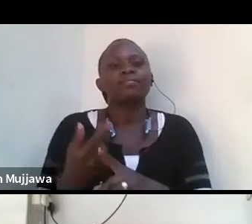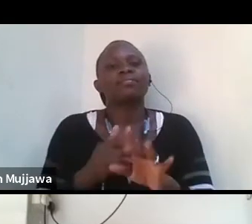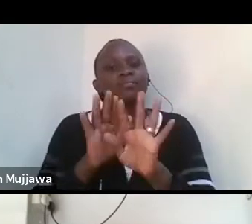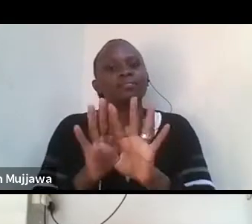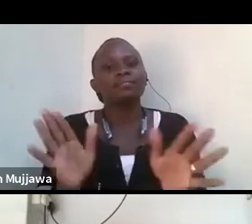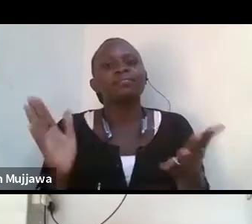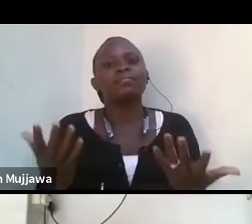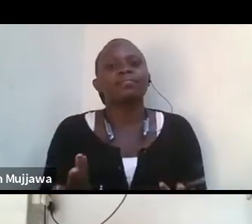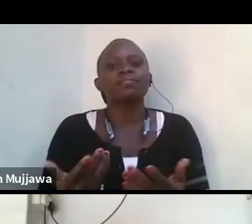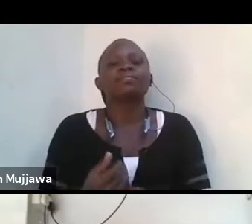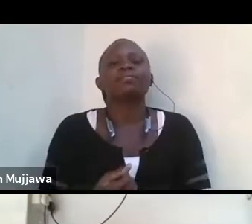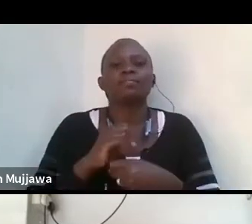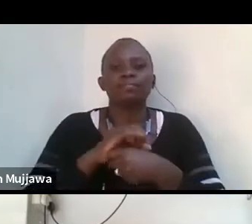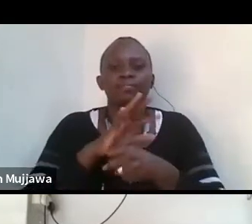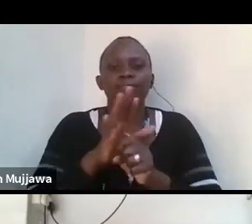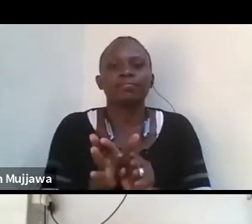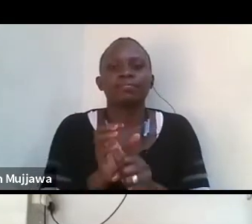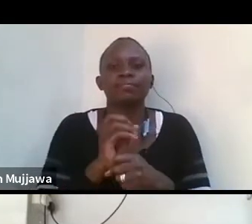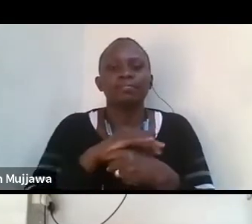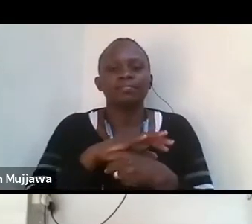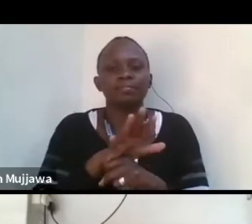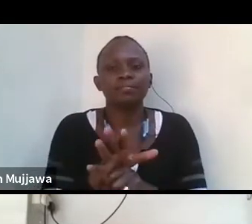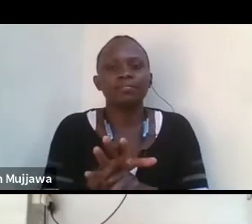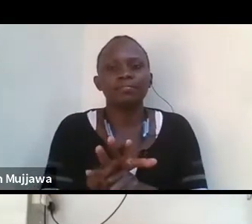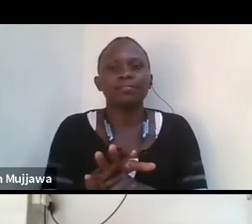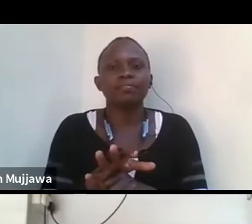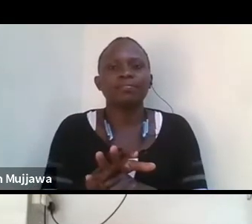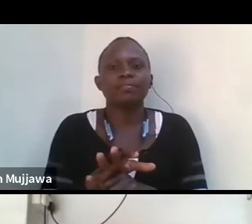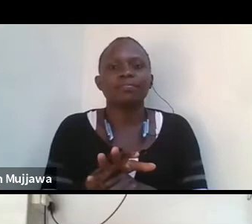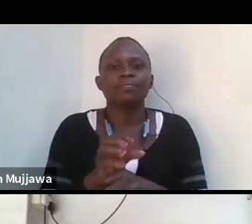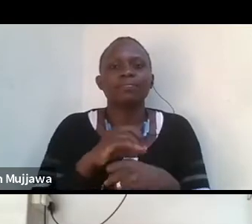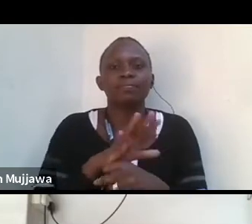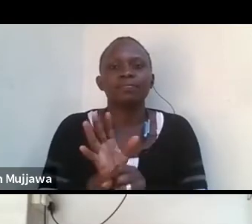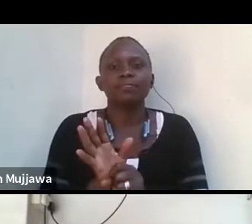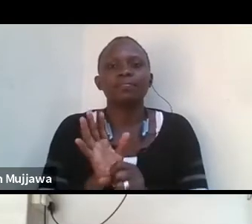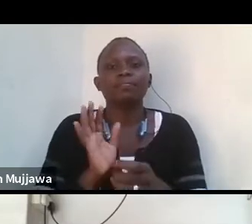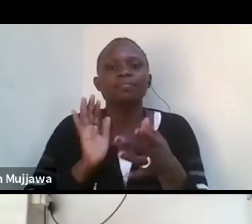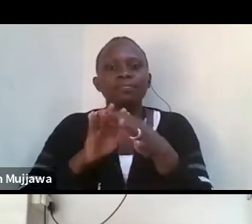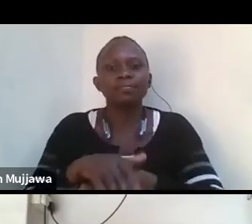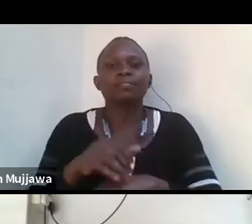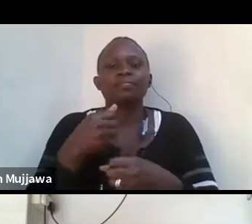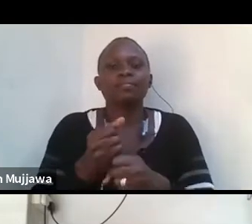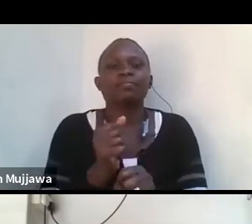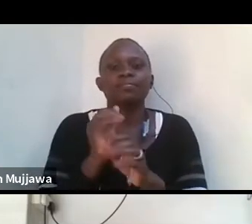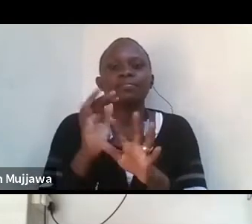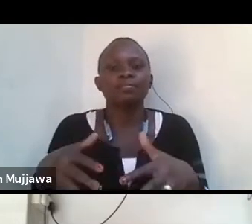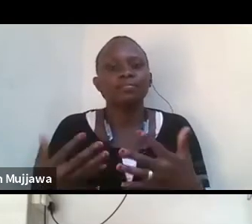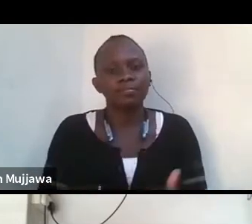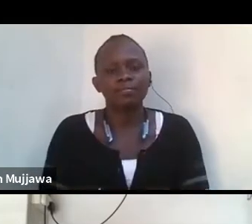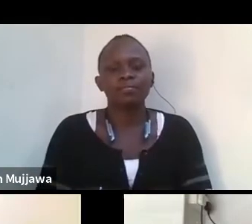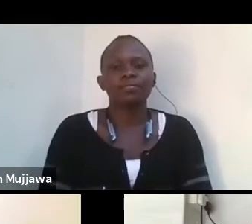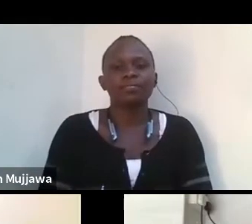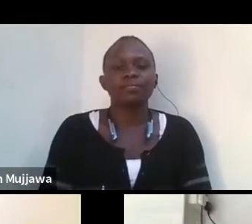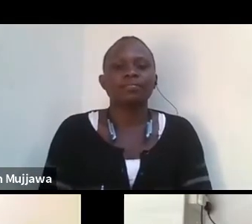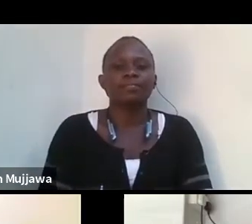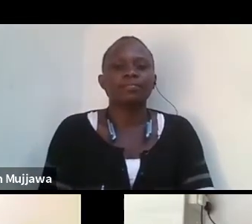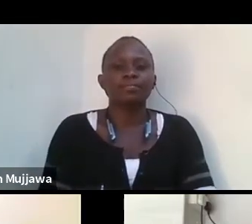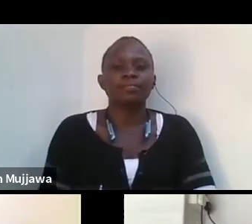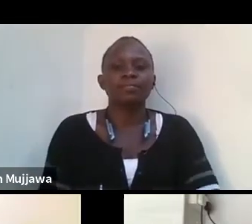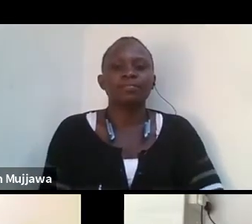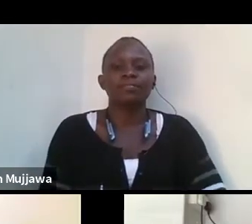COVID-19 been for the manufacturers from your perspective? Thank you very much, Ben. And